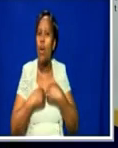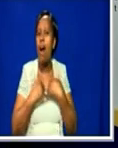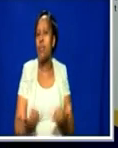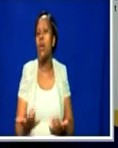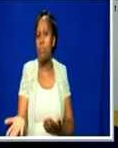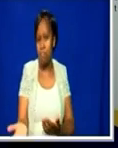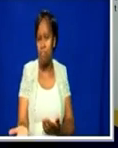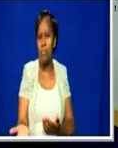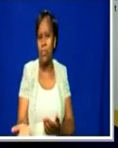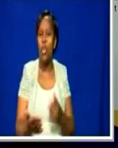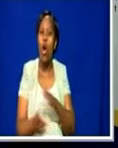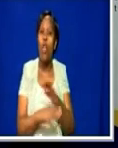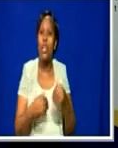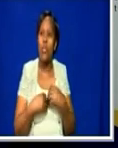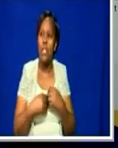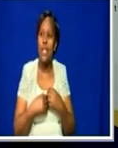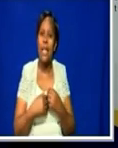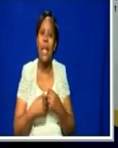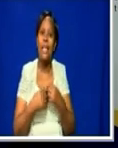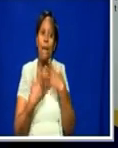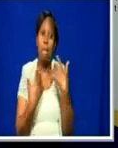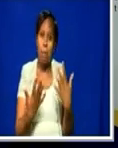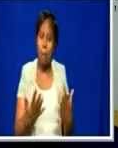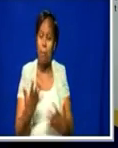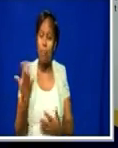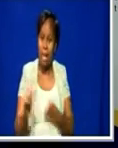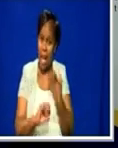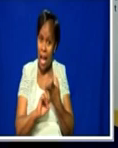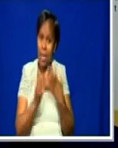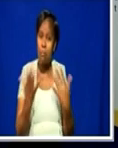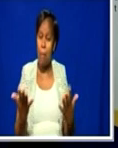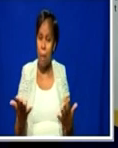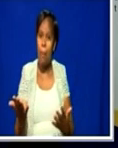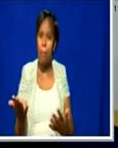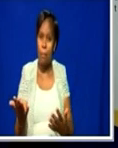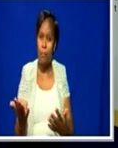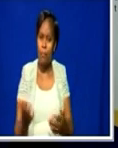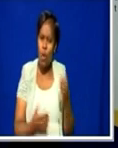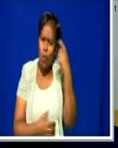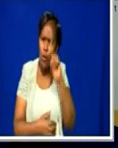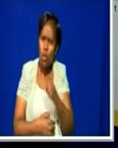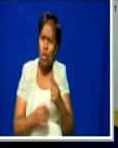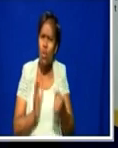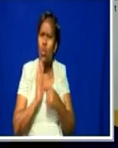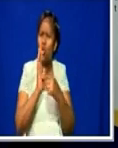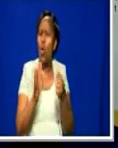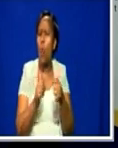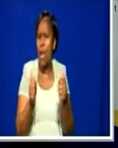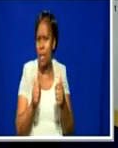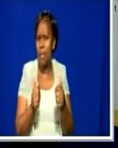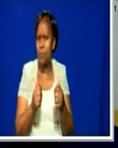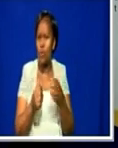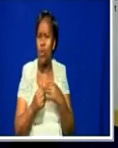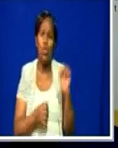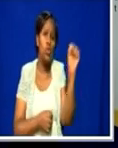The first thing that you need is simply a manila paper. And for it to be more presentable, because we know that